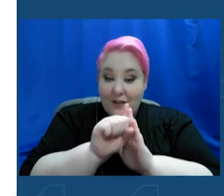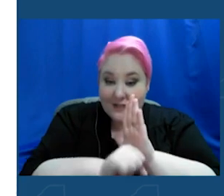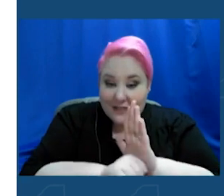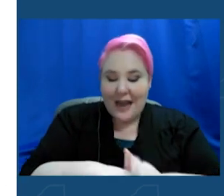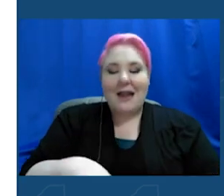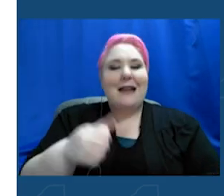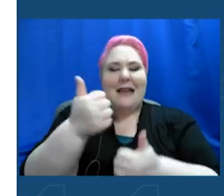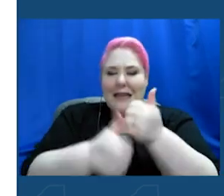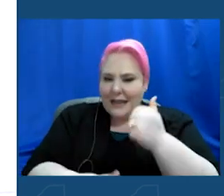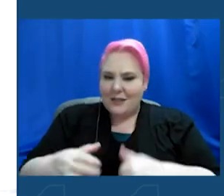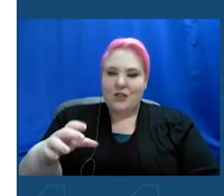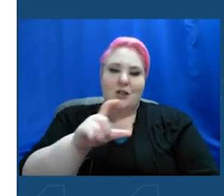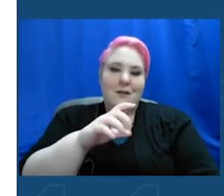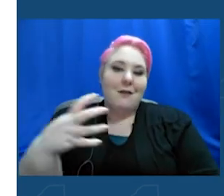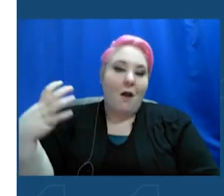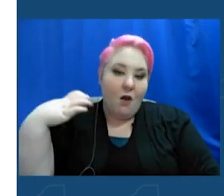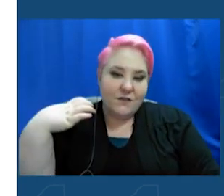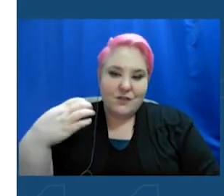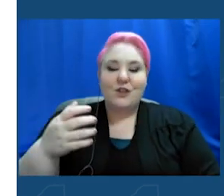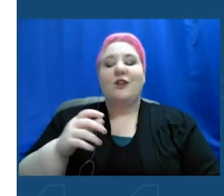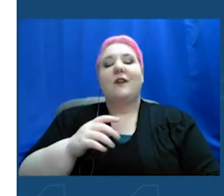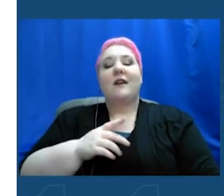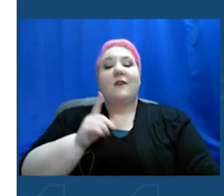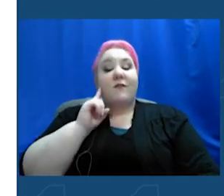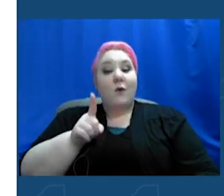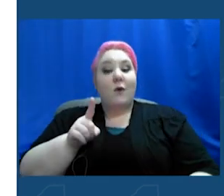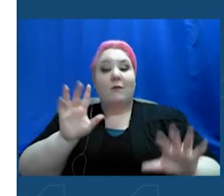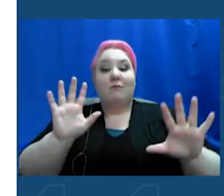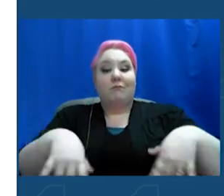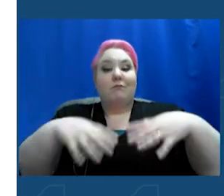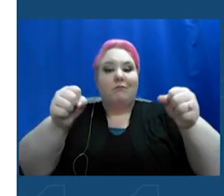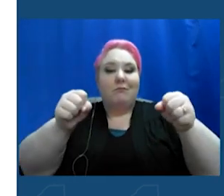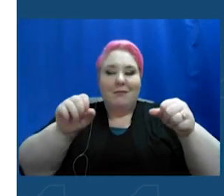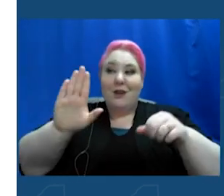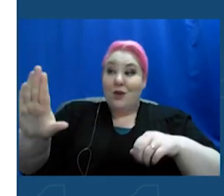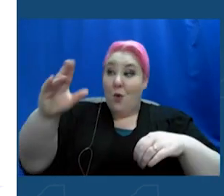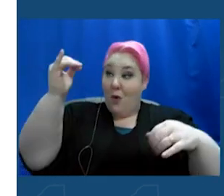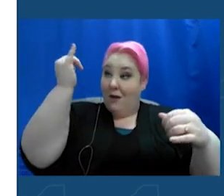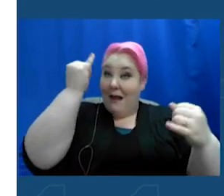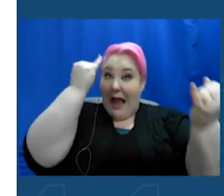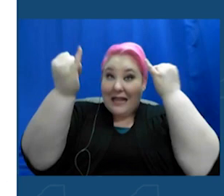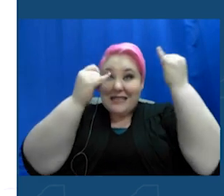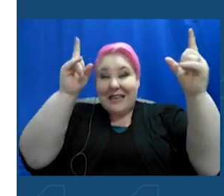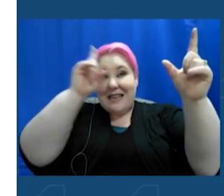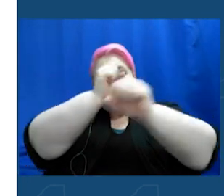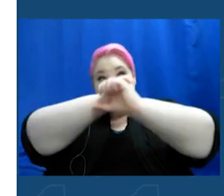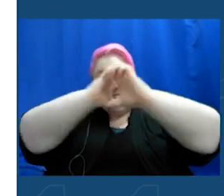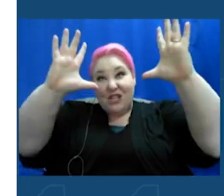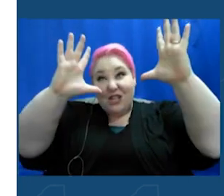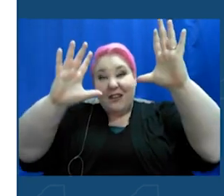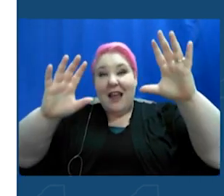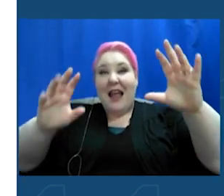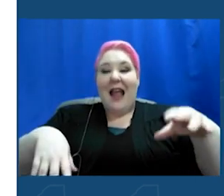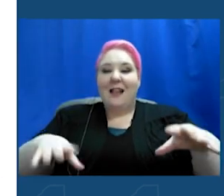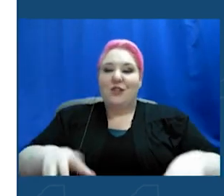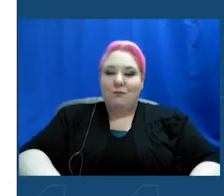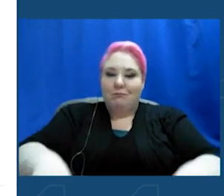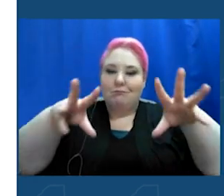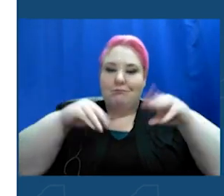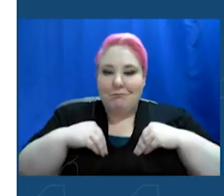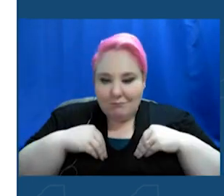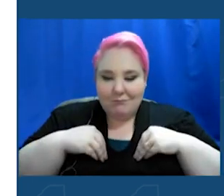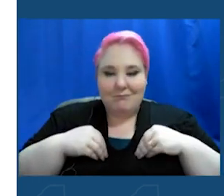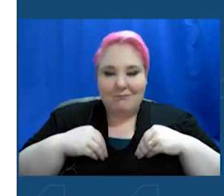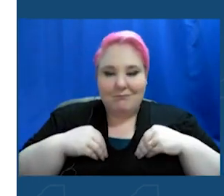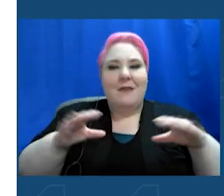lead, to be on the forefront, to take these ideas, right, the vision that she set out, operationalize them, and do it in such a way as to